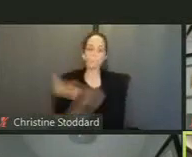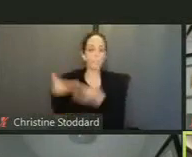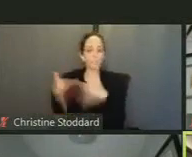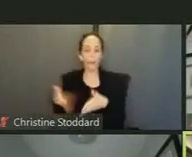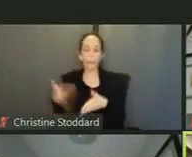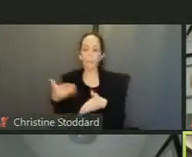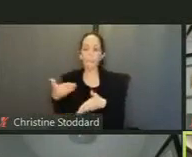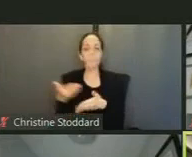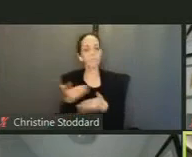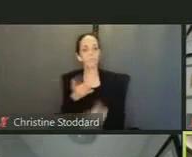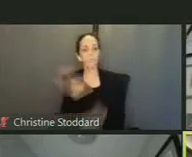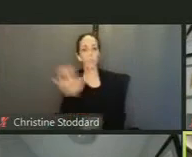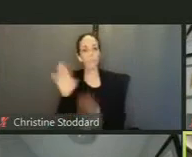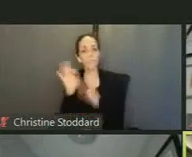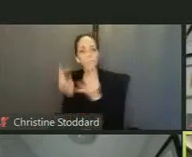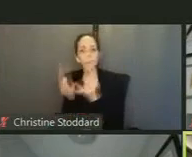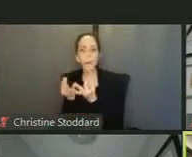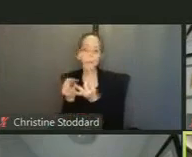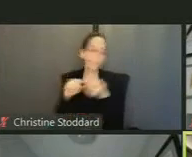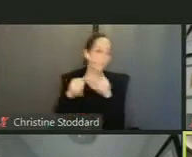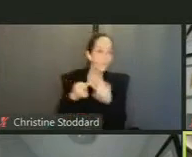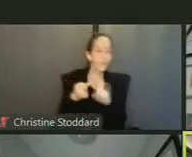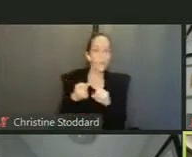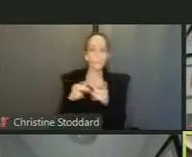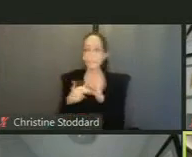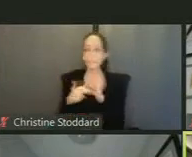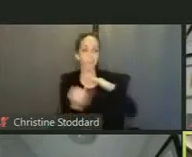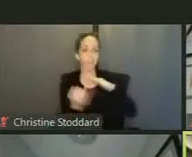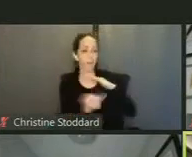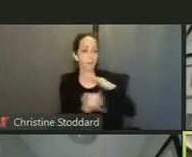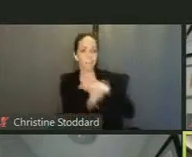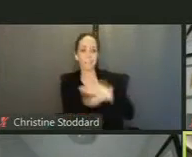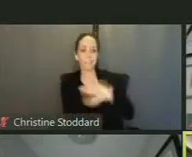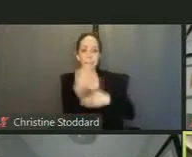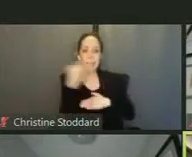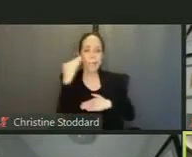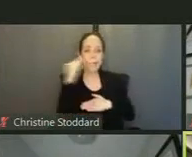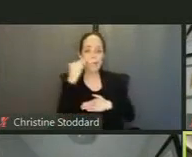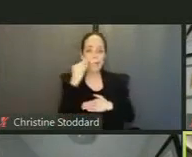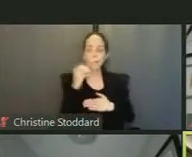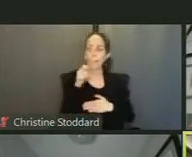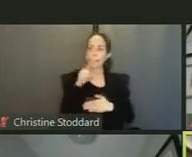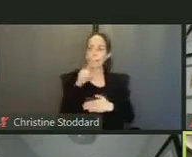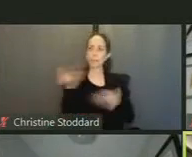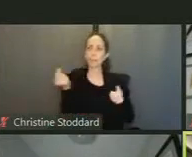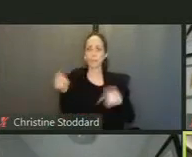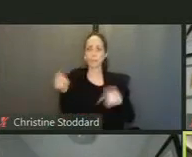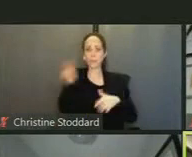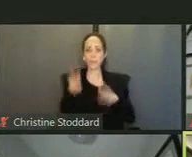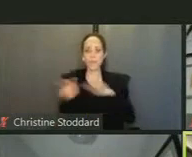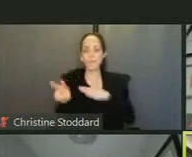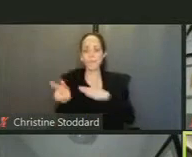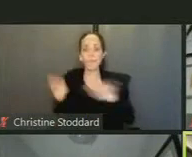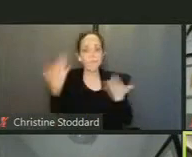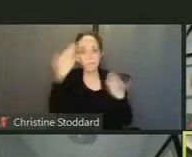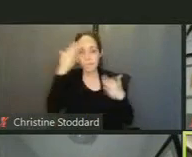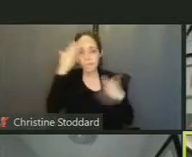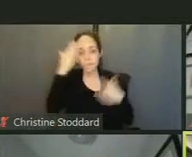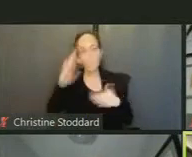the hunger, the fear, the isolation, uncertainty, all the administrative falderall just to get services, all of